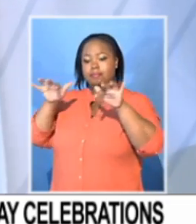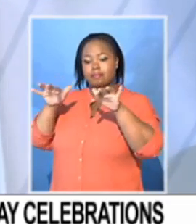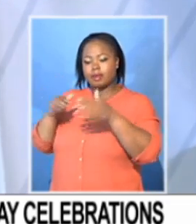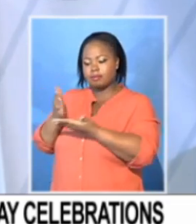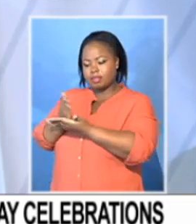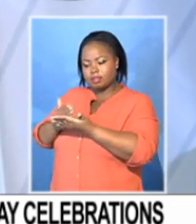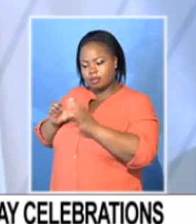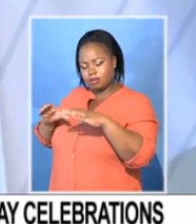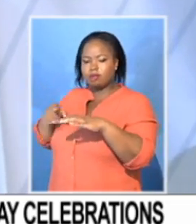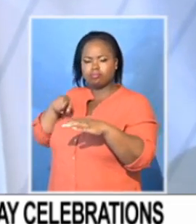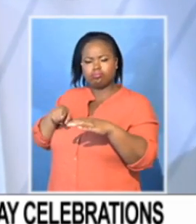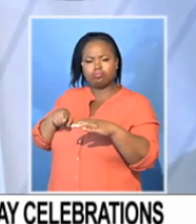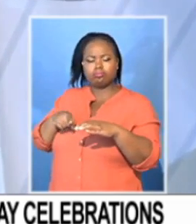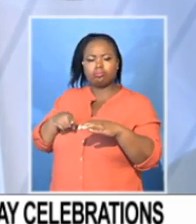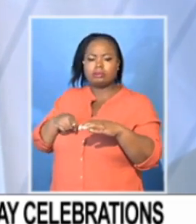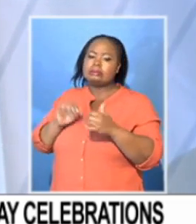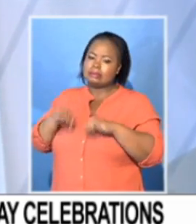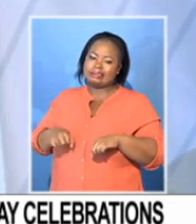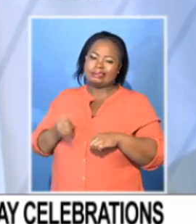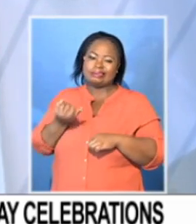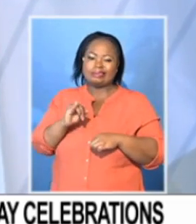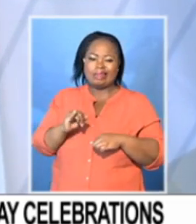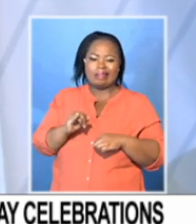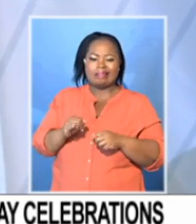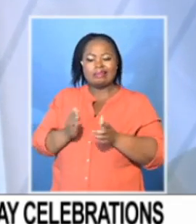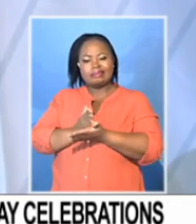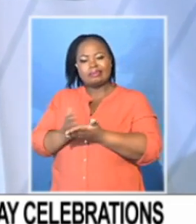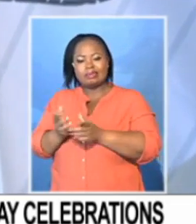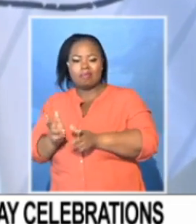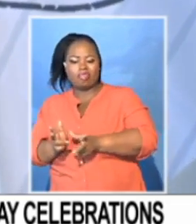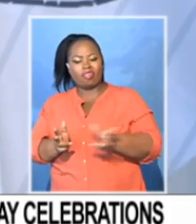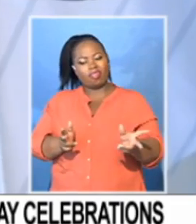a continued exclusion of the majority